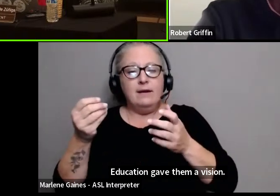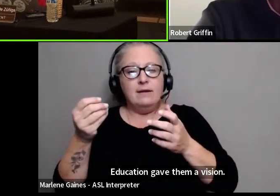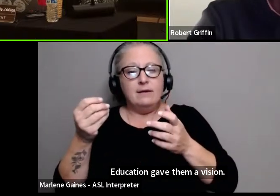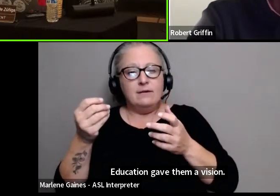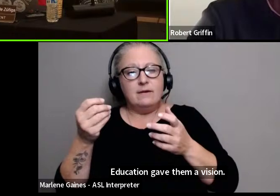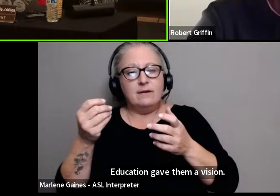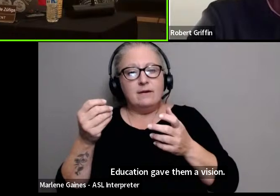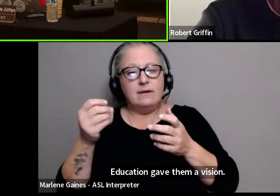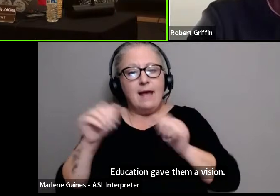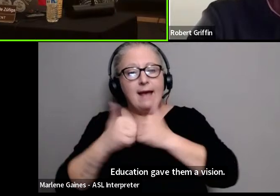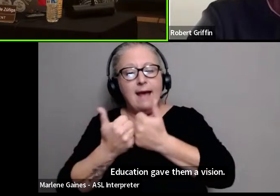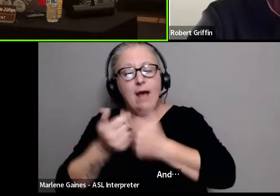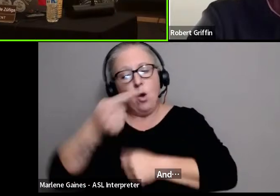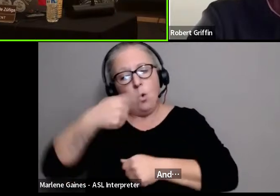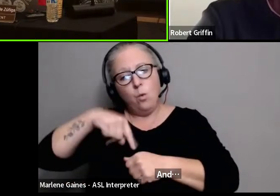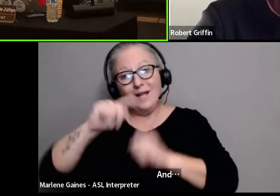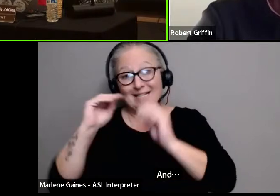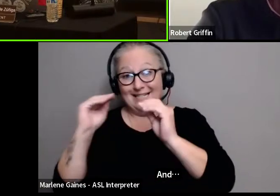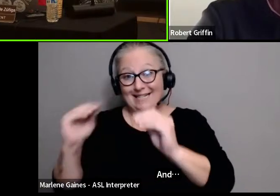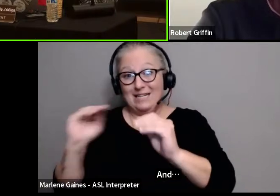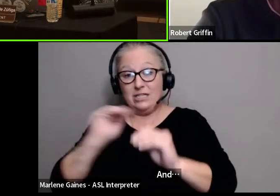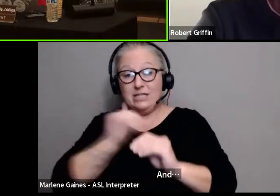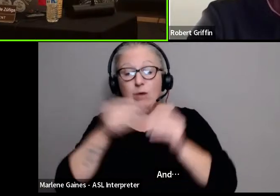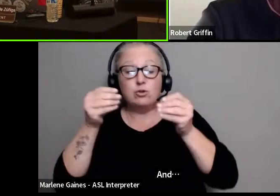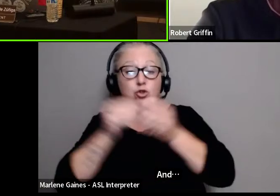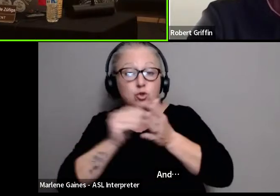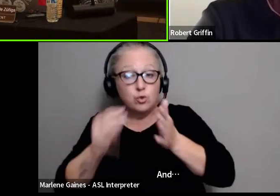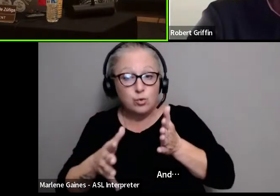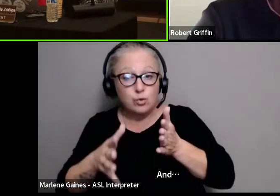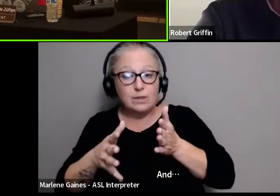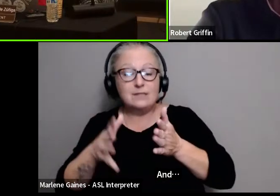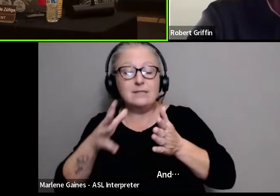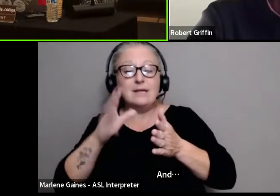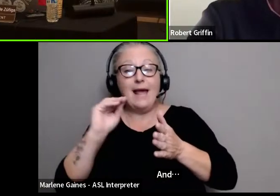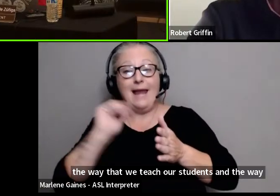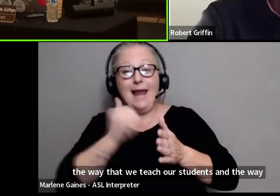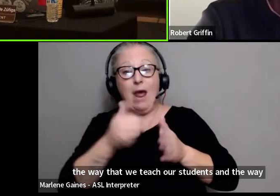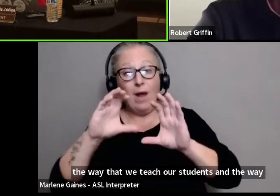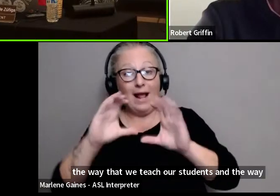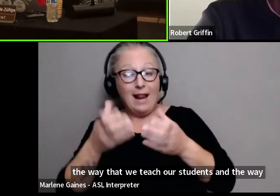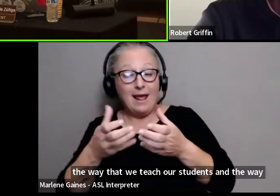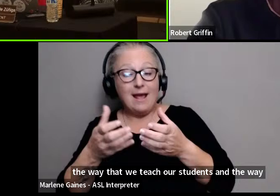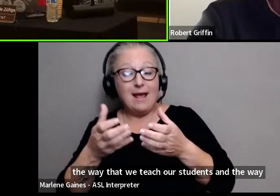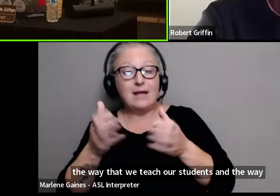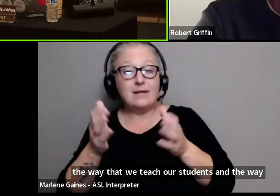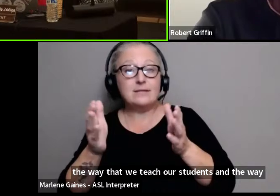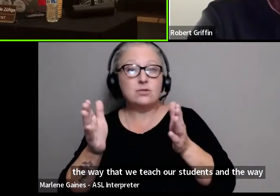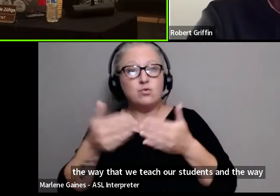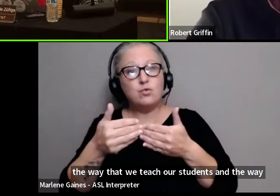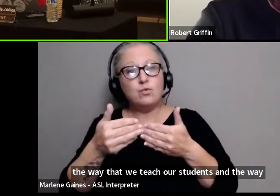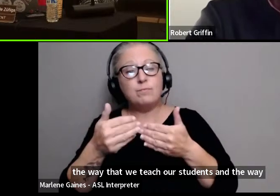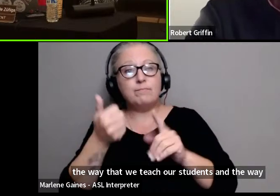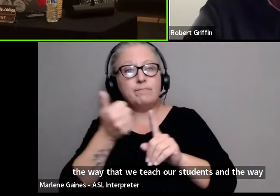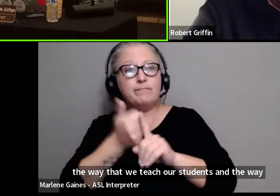the way that we teach our students and the way that our classrooms are,